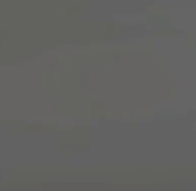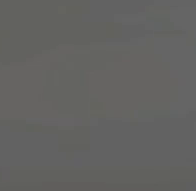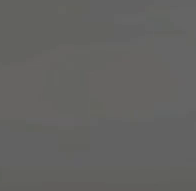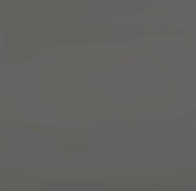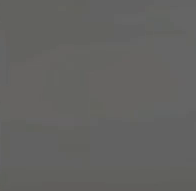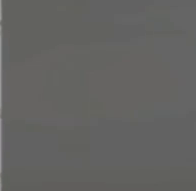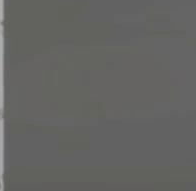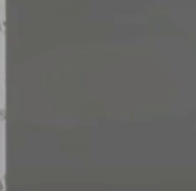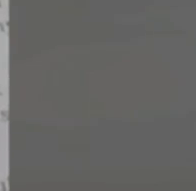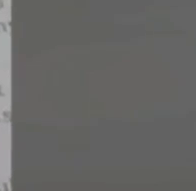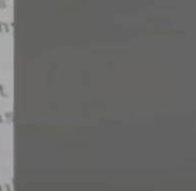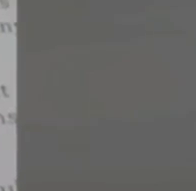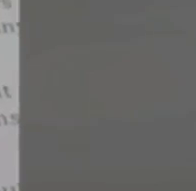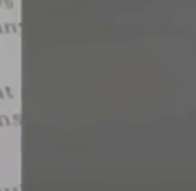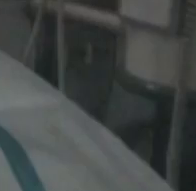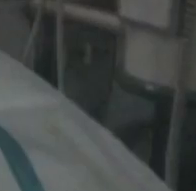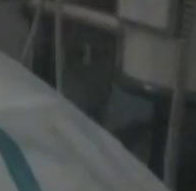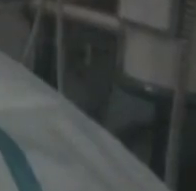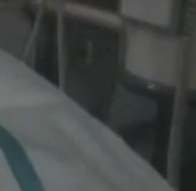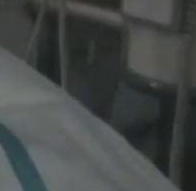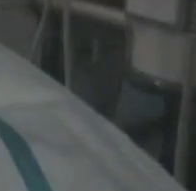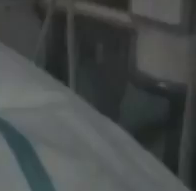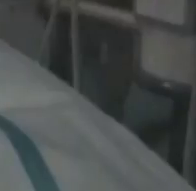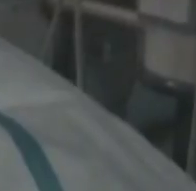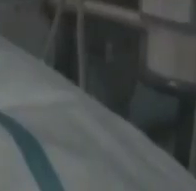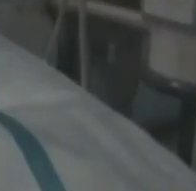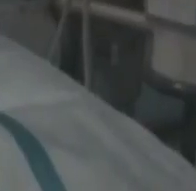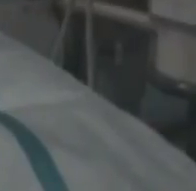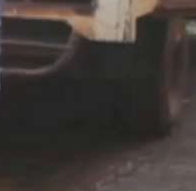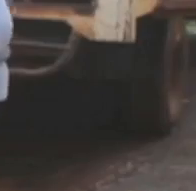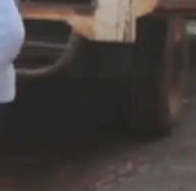quite a stubborn stain.